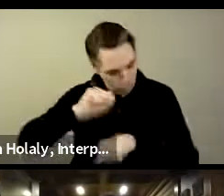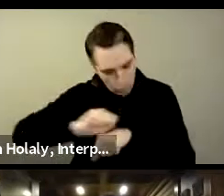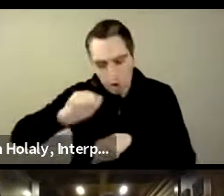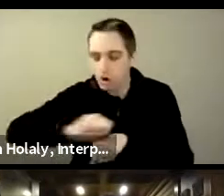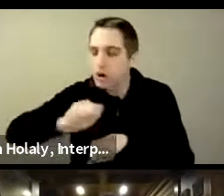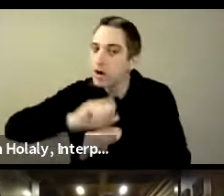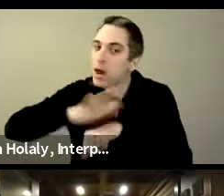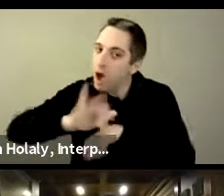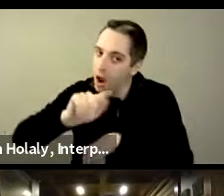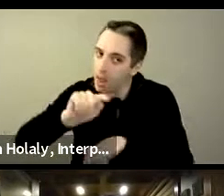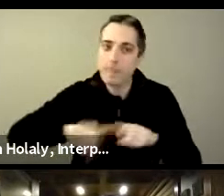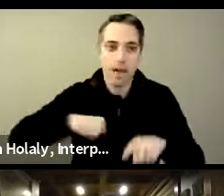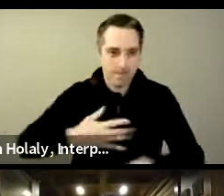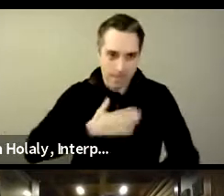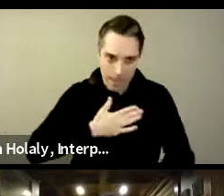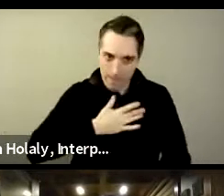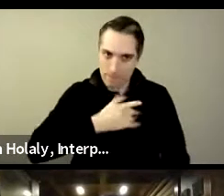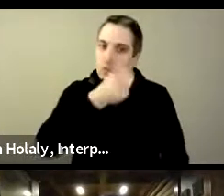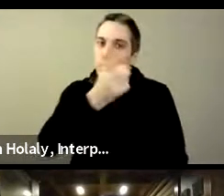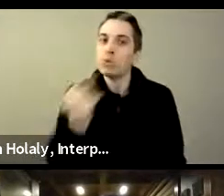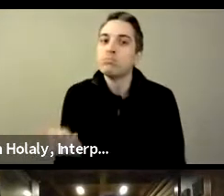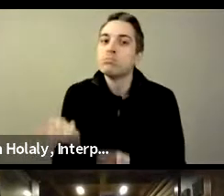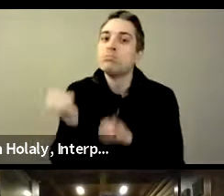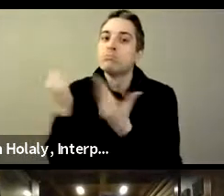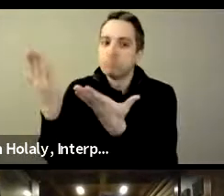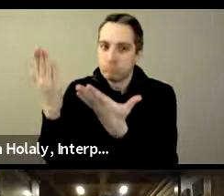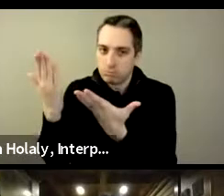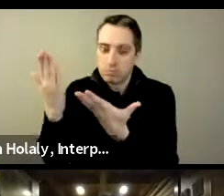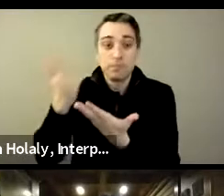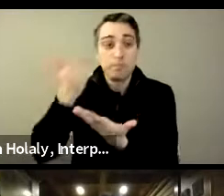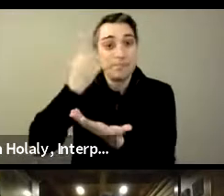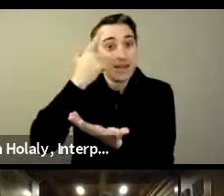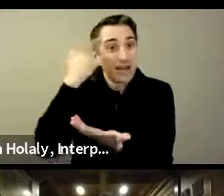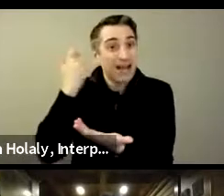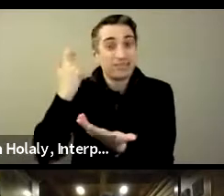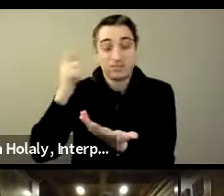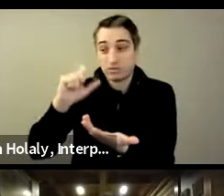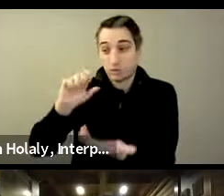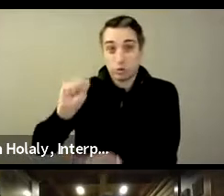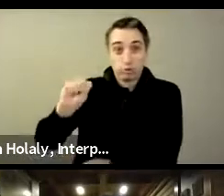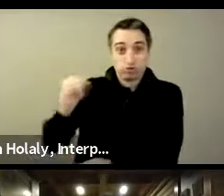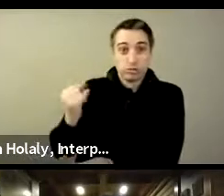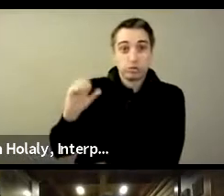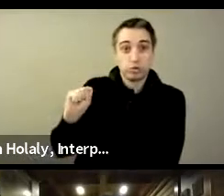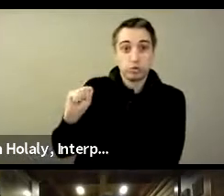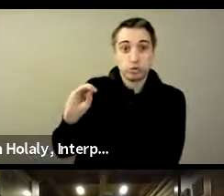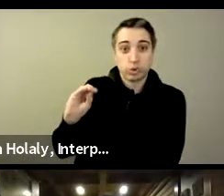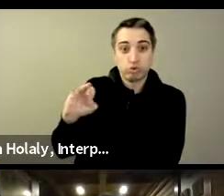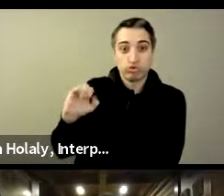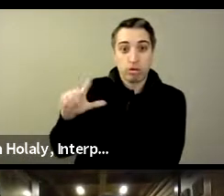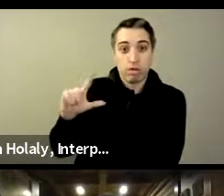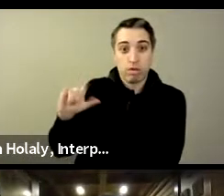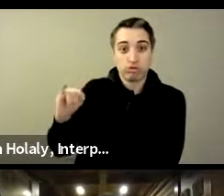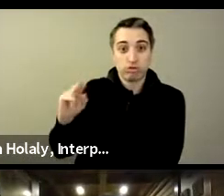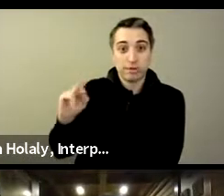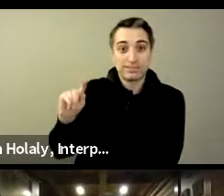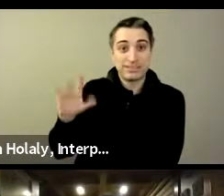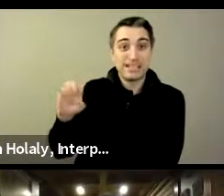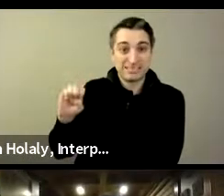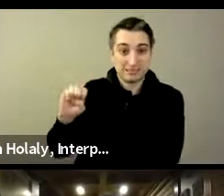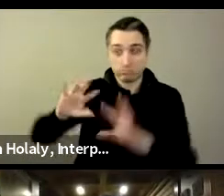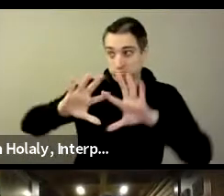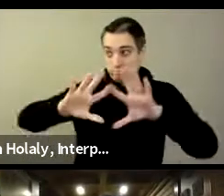brought up that question, because when it comes to social justice issues, not only are we